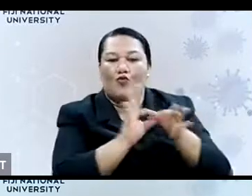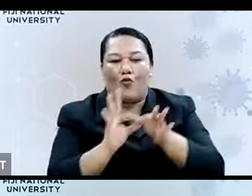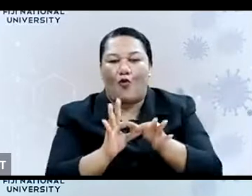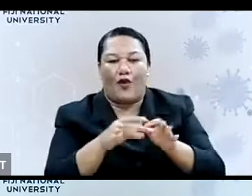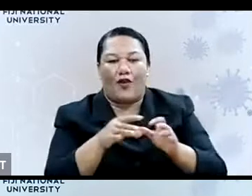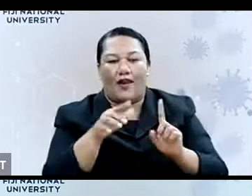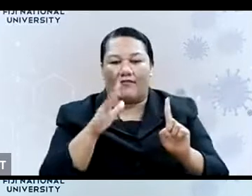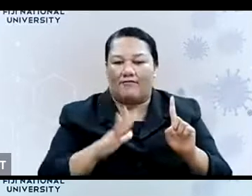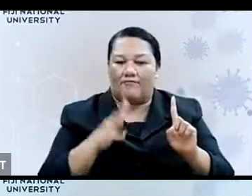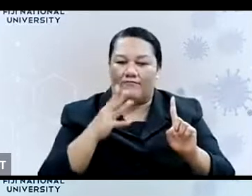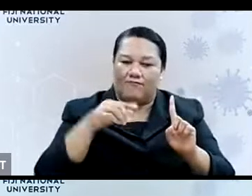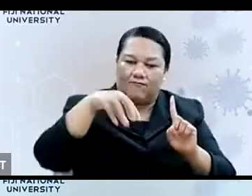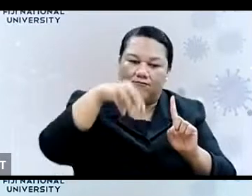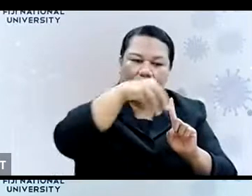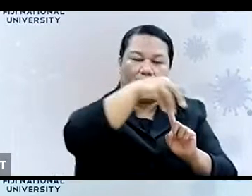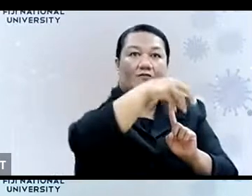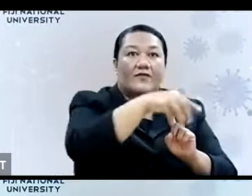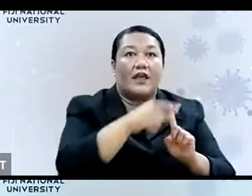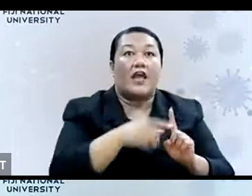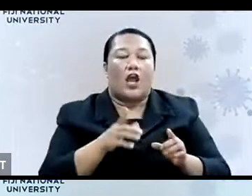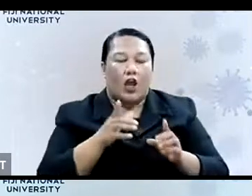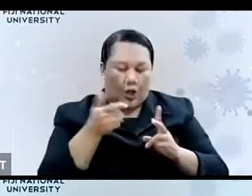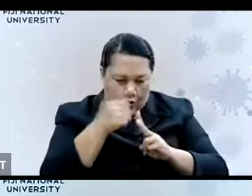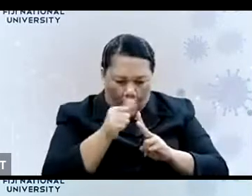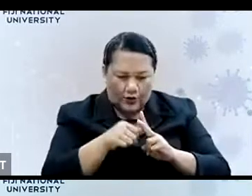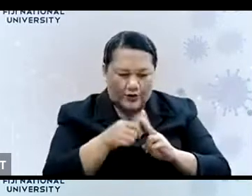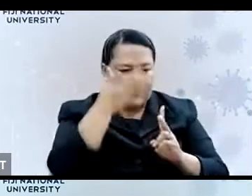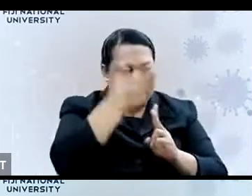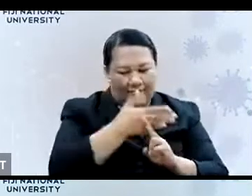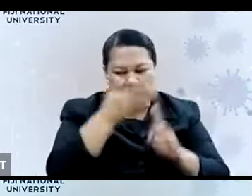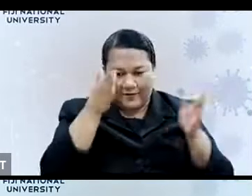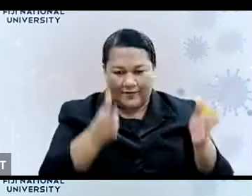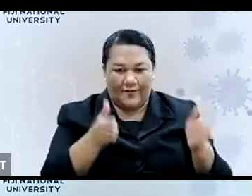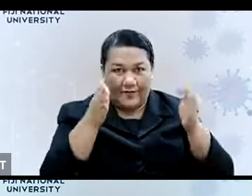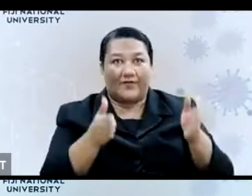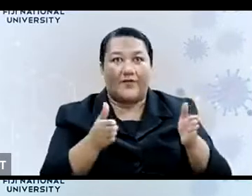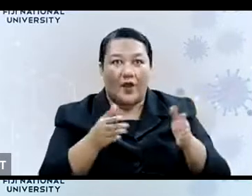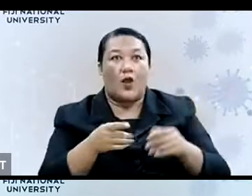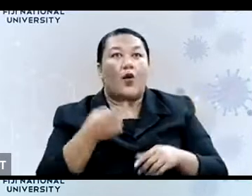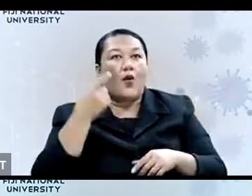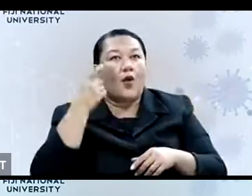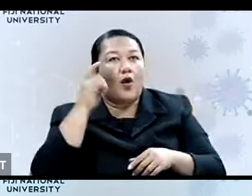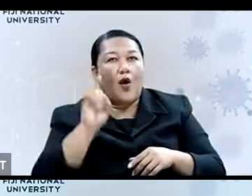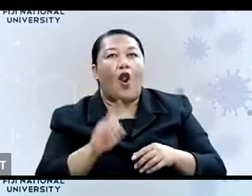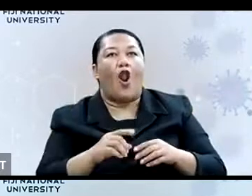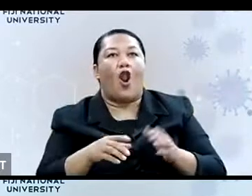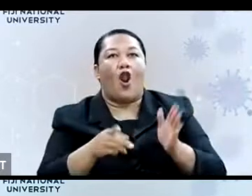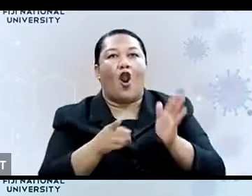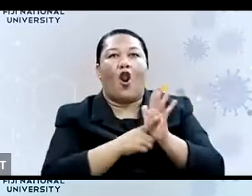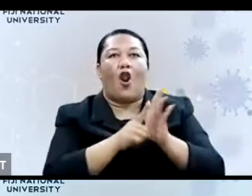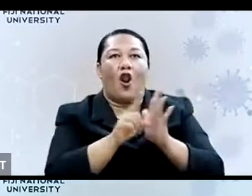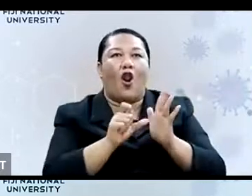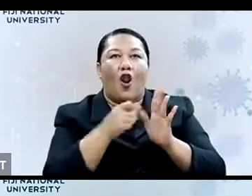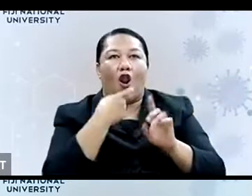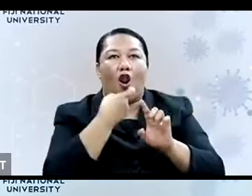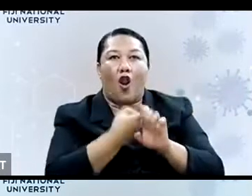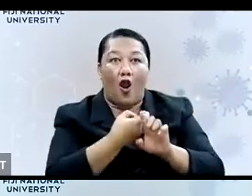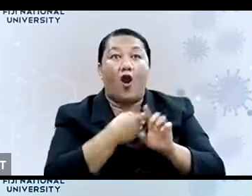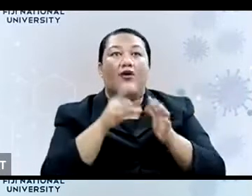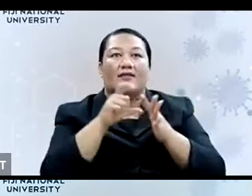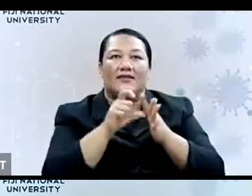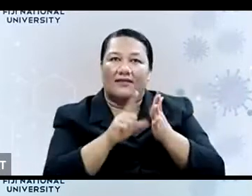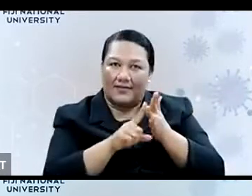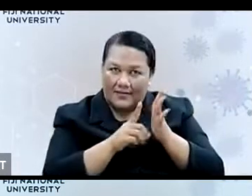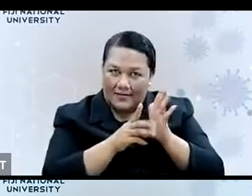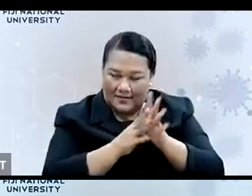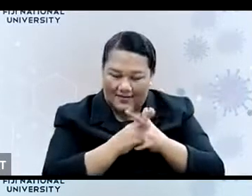restrictions and formation of containment areas and what are commonly called lockdowns. That outbreak was contained within a month, and Fiji